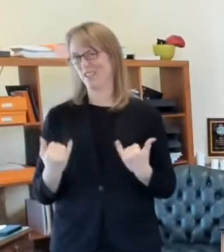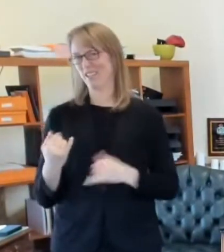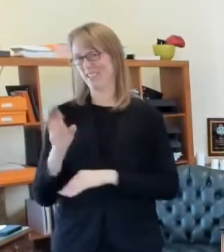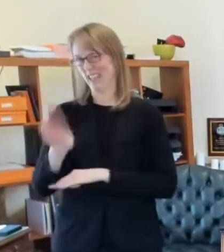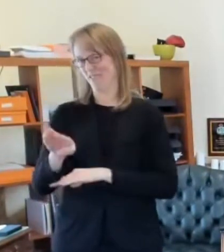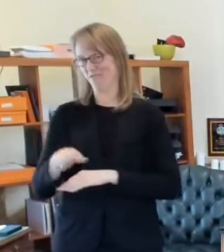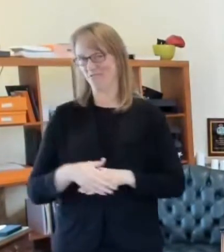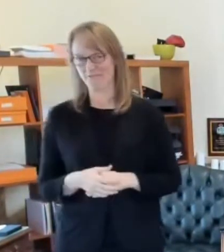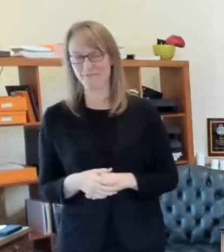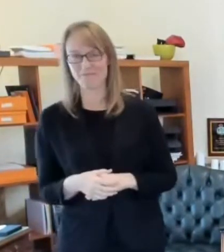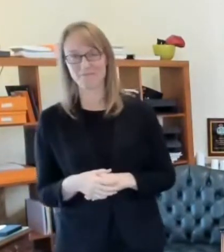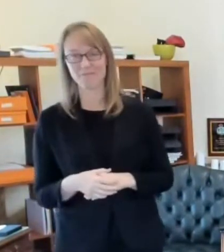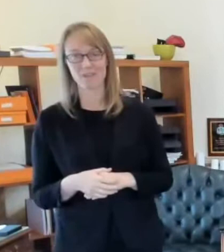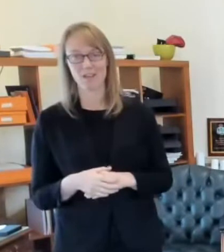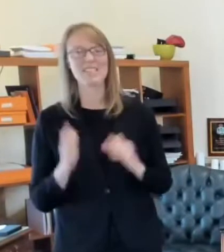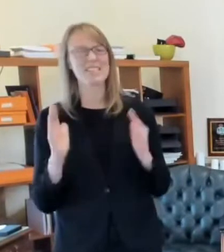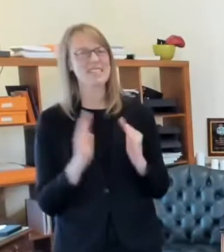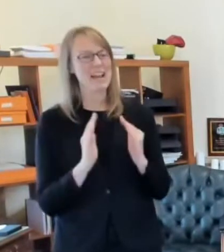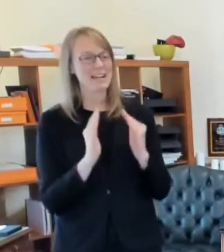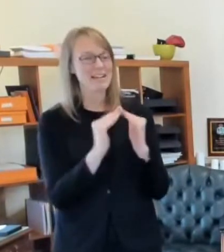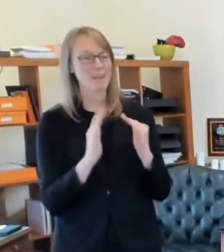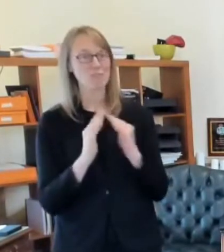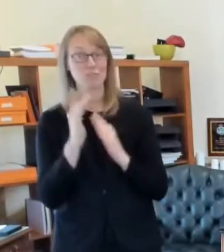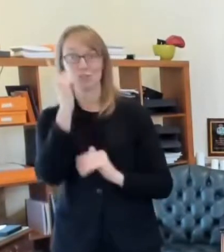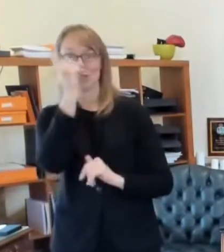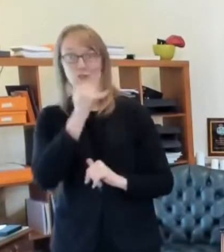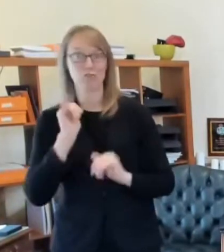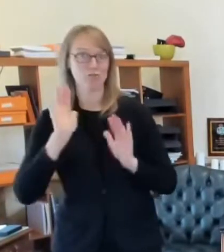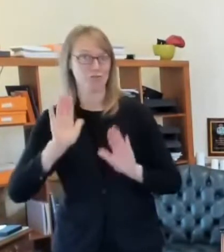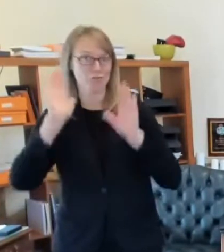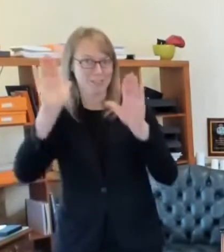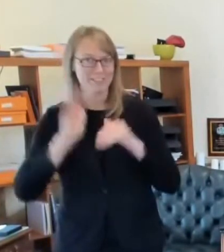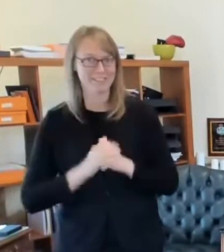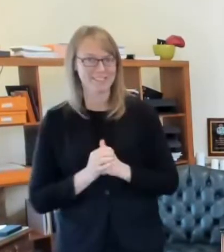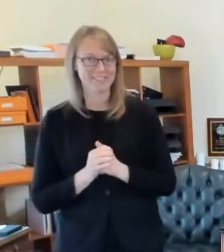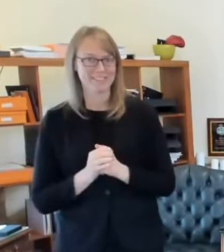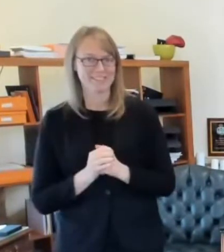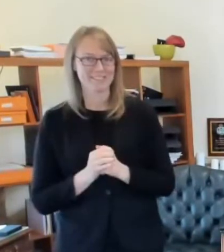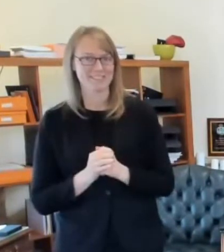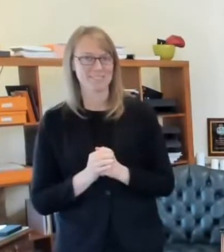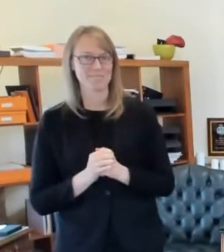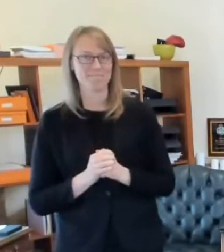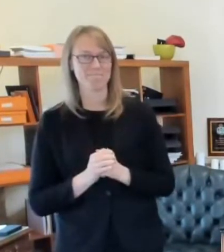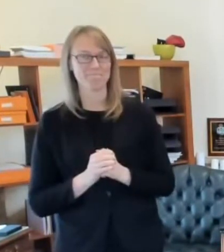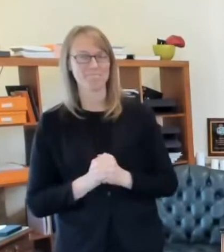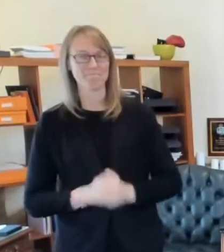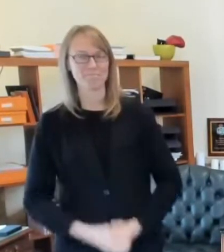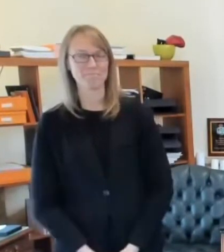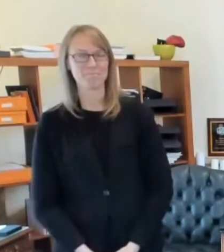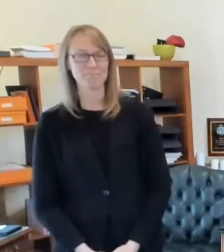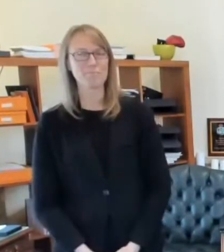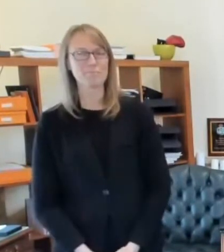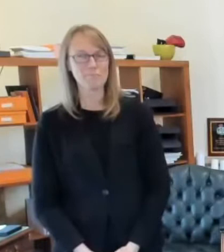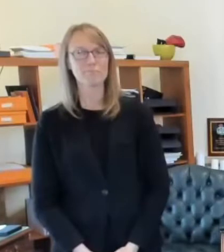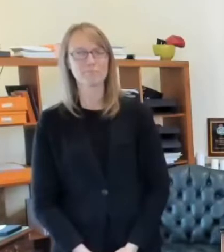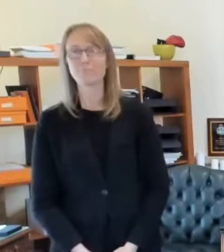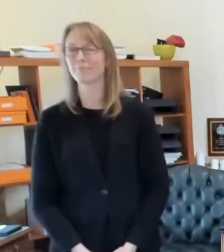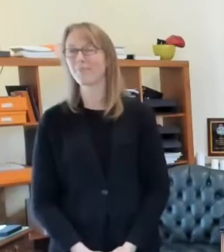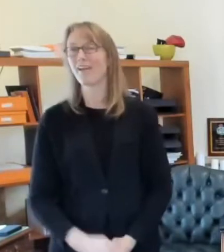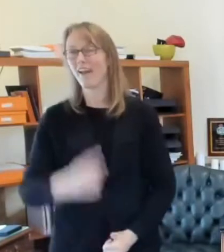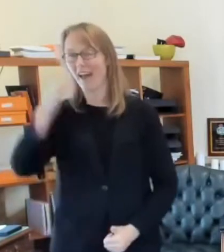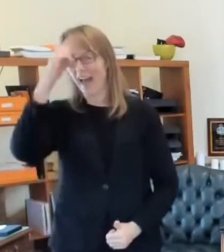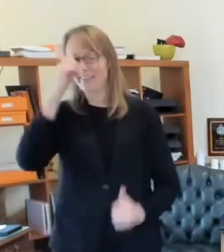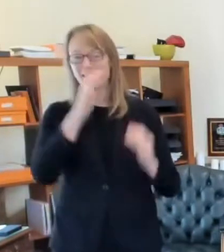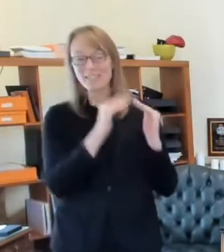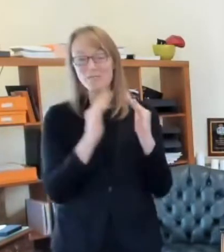They look great, and I think it's going to be a really nice little